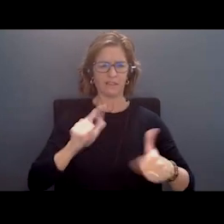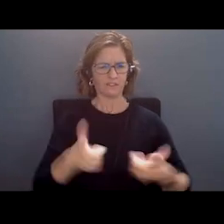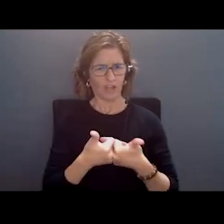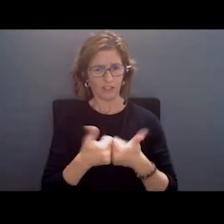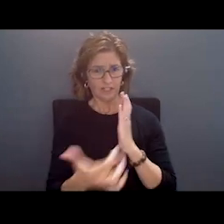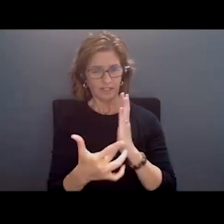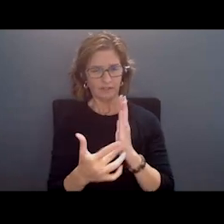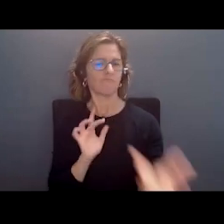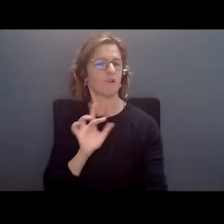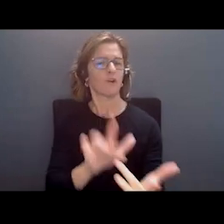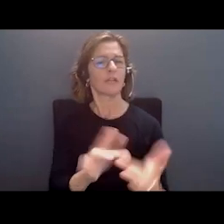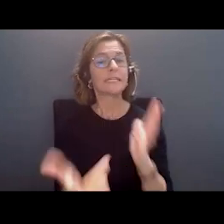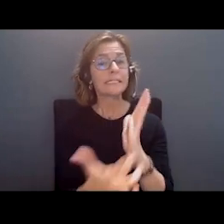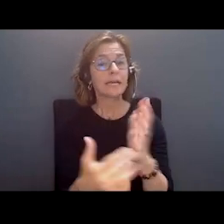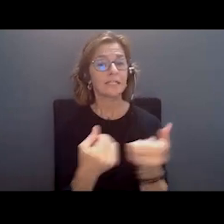feature.